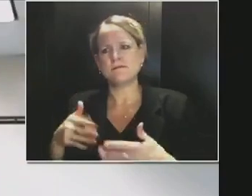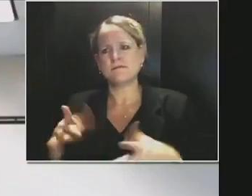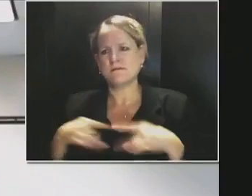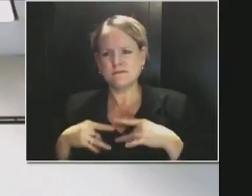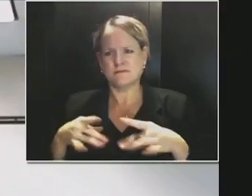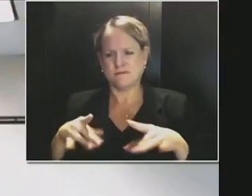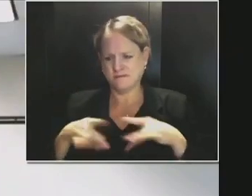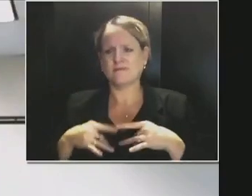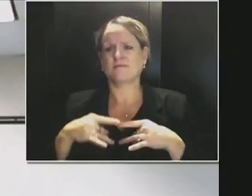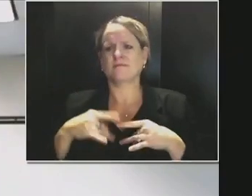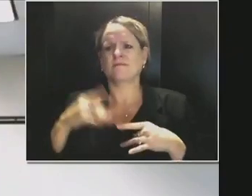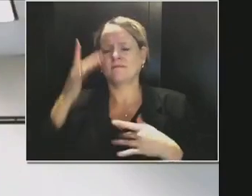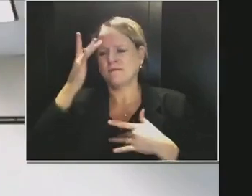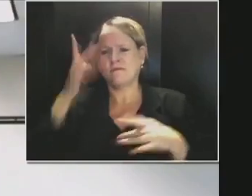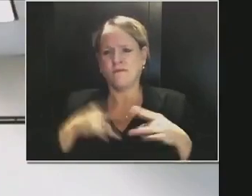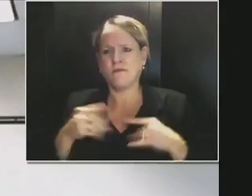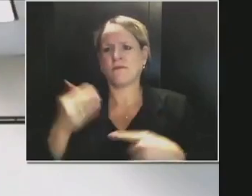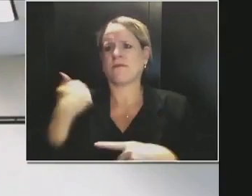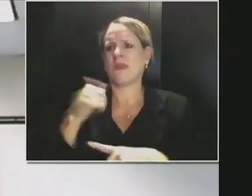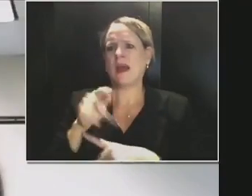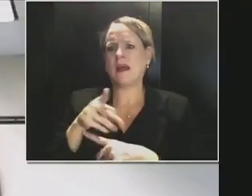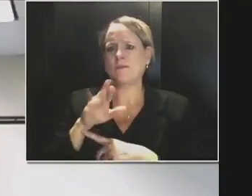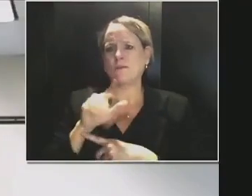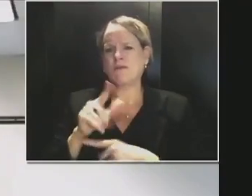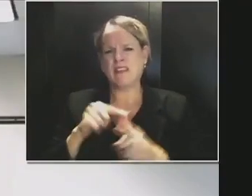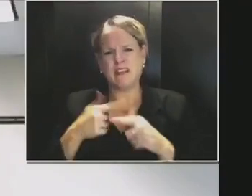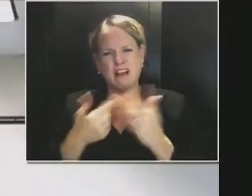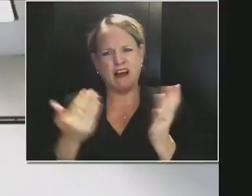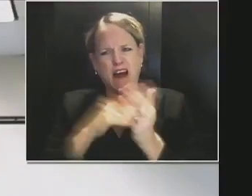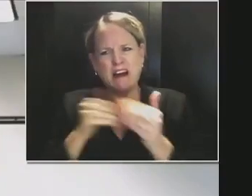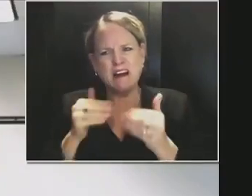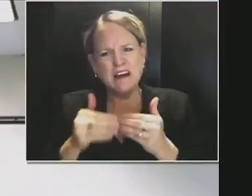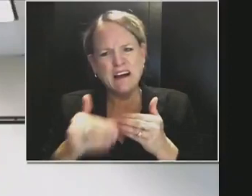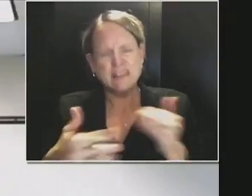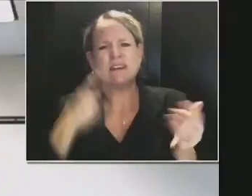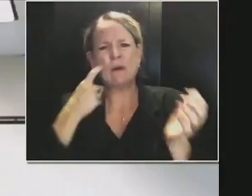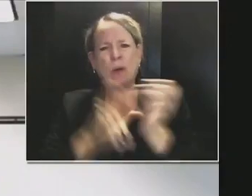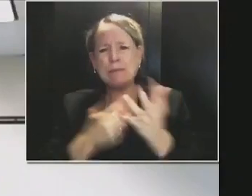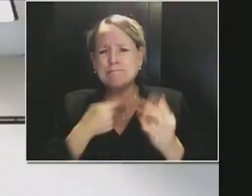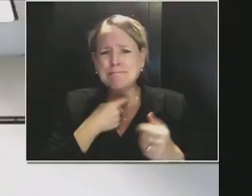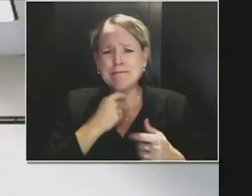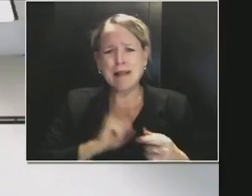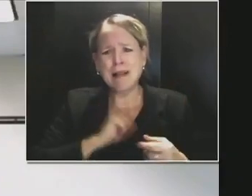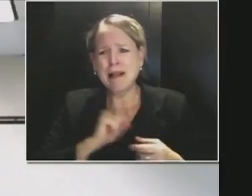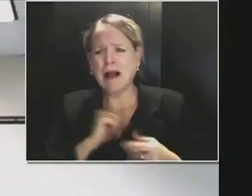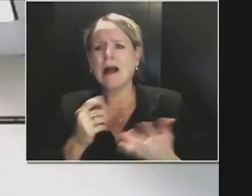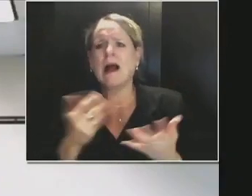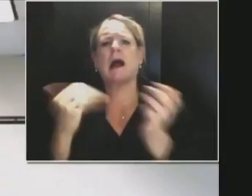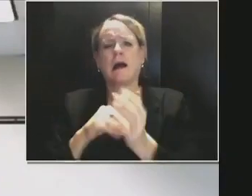admission, and so someone might have been admitted to the hospital multiple times over the pandemic.